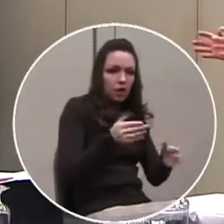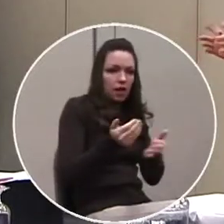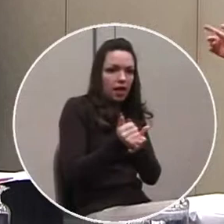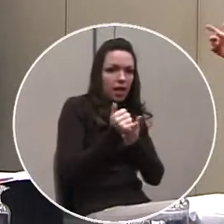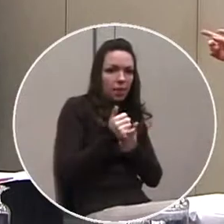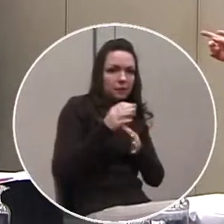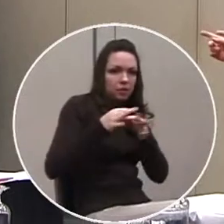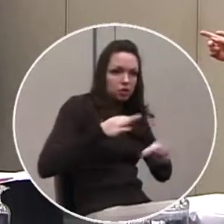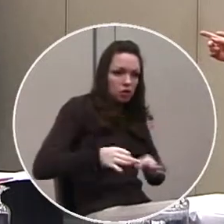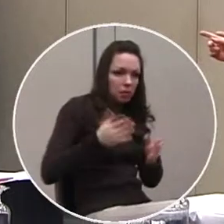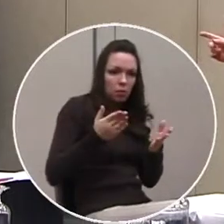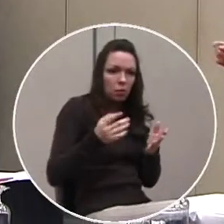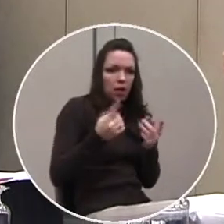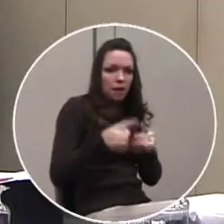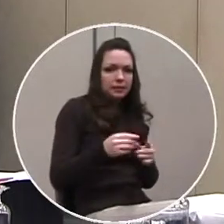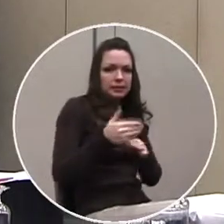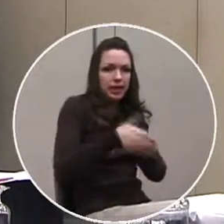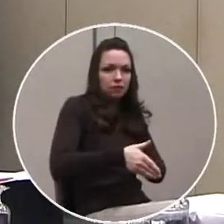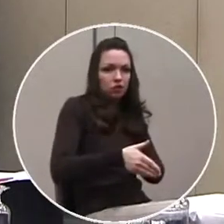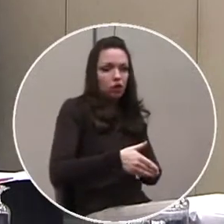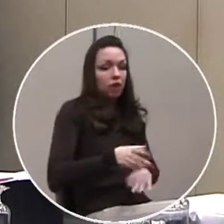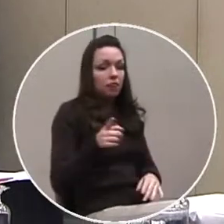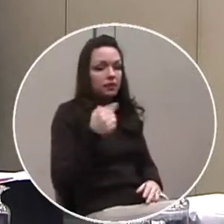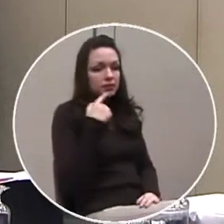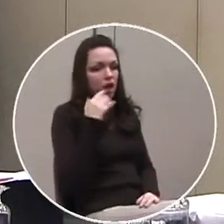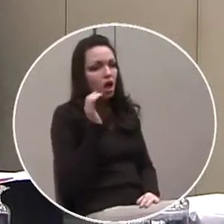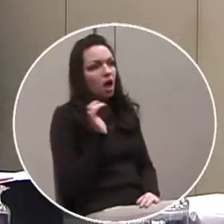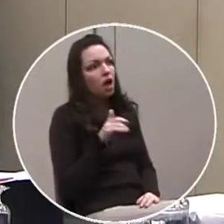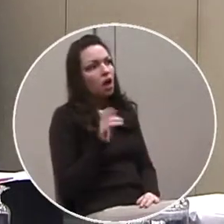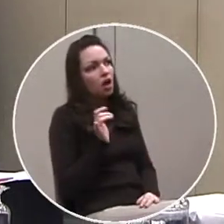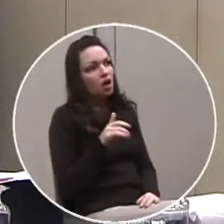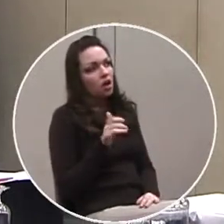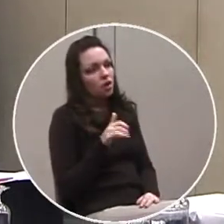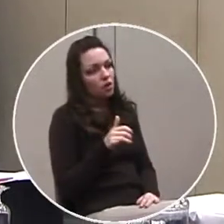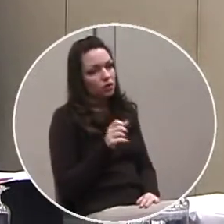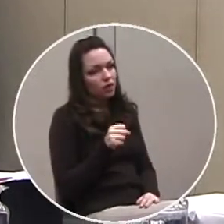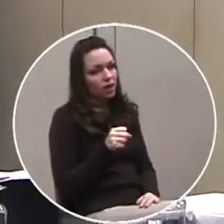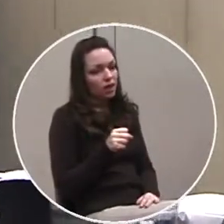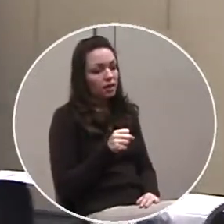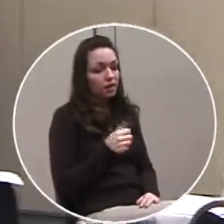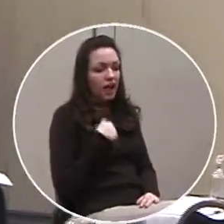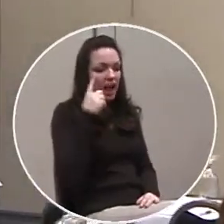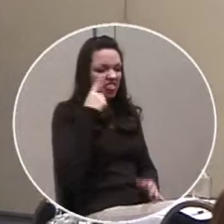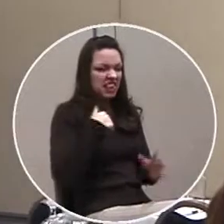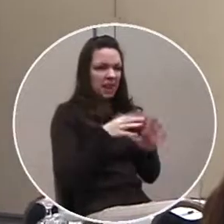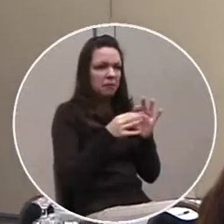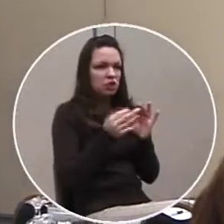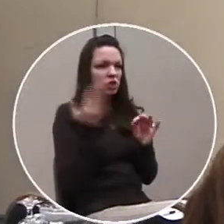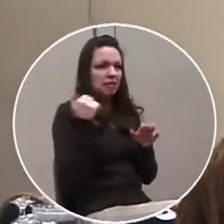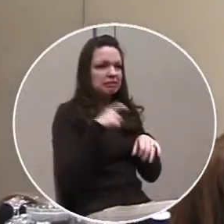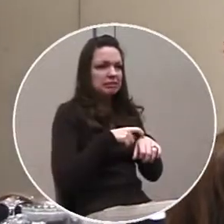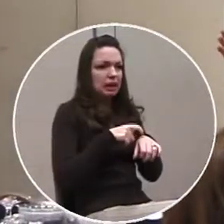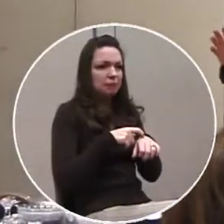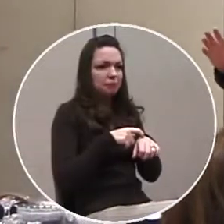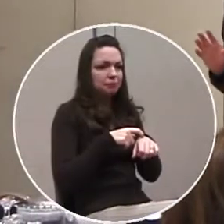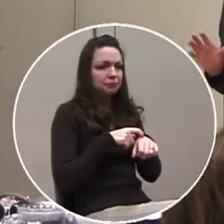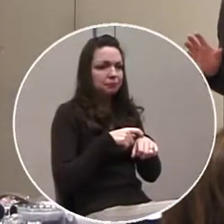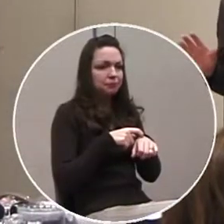go, oh yeah. Now, one of the things, and I think I mentioned this last time, it was sort of, we were right in the middle of this piece of it,